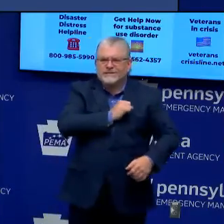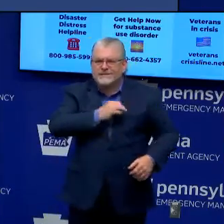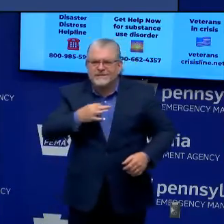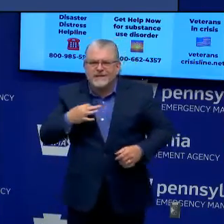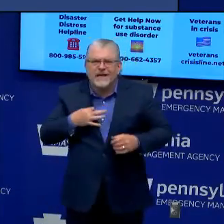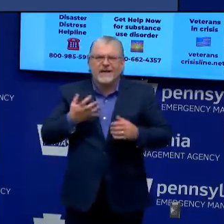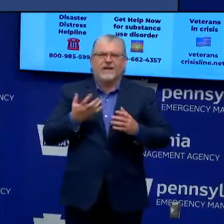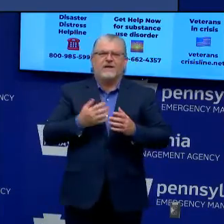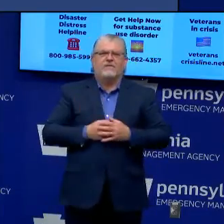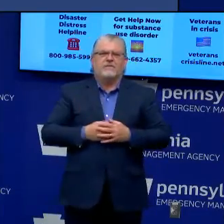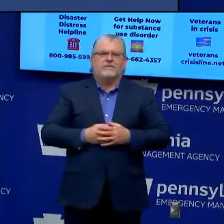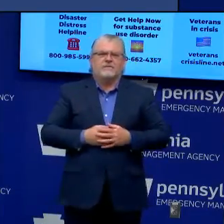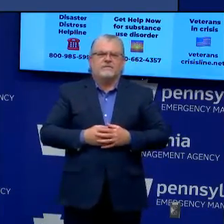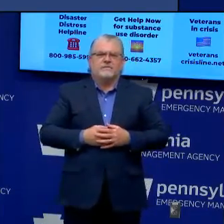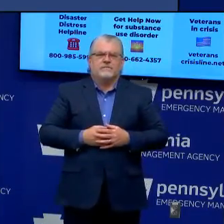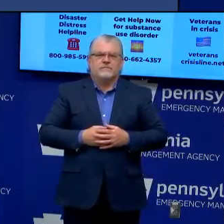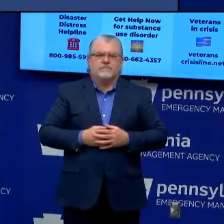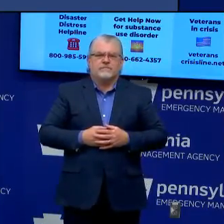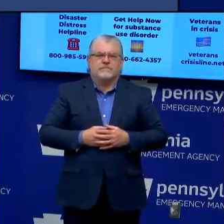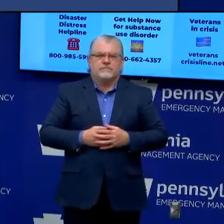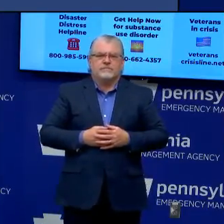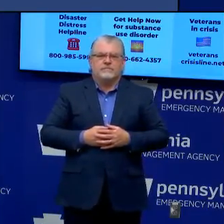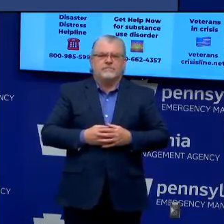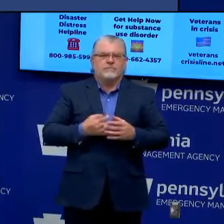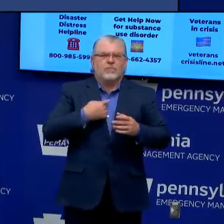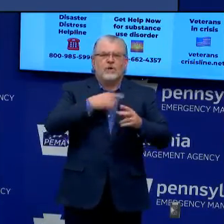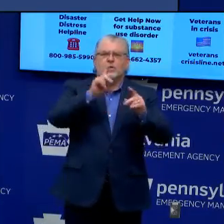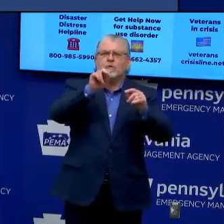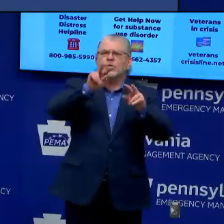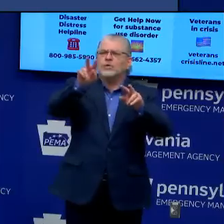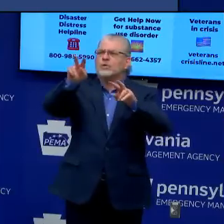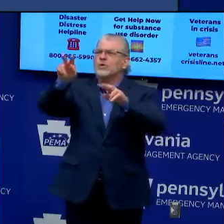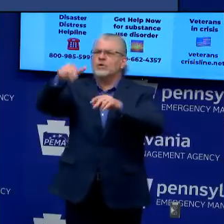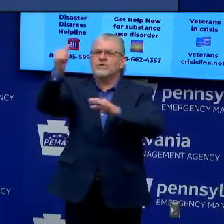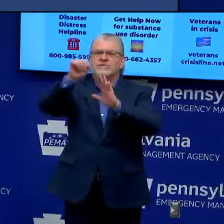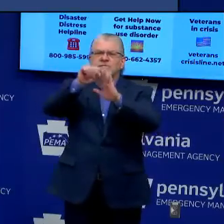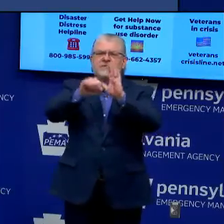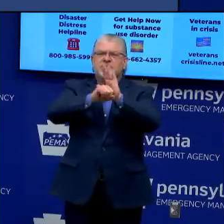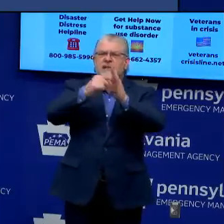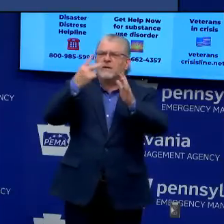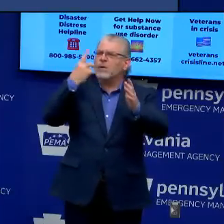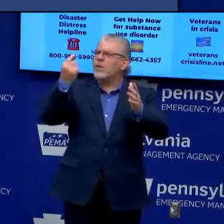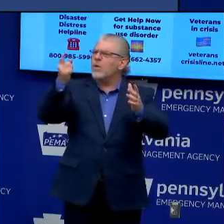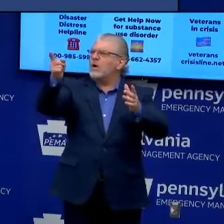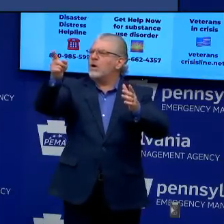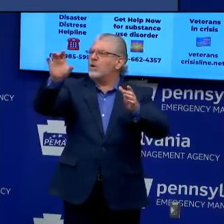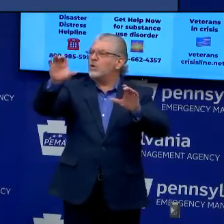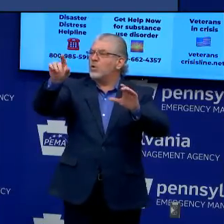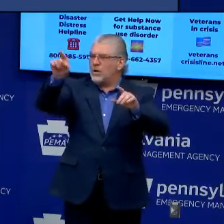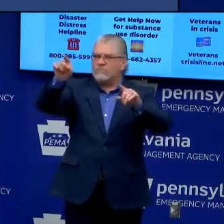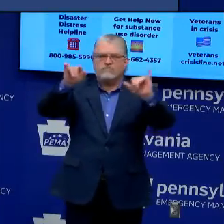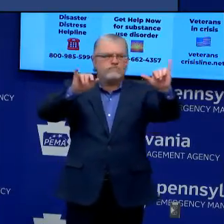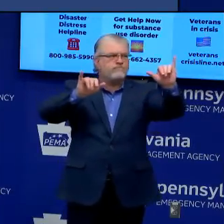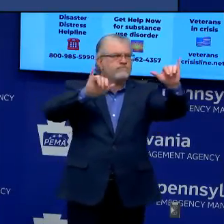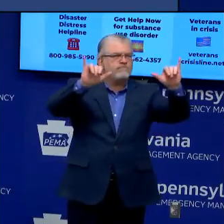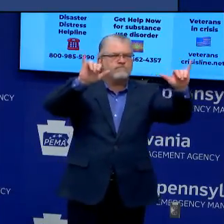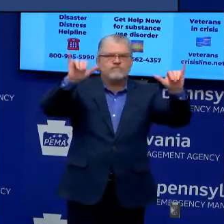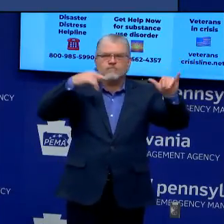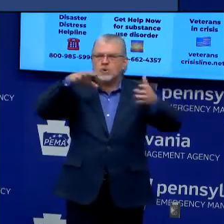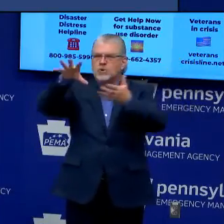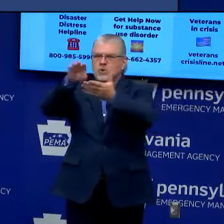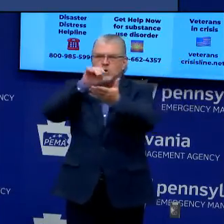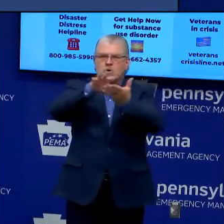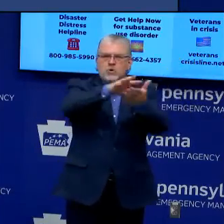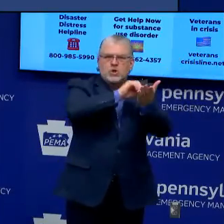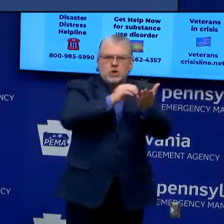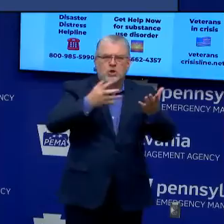other states to see what they're doing and what any other national examples. So we're going to do absolutely everything we can to help those